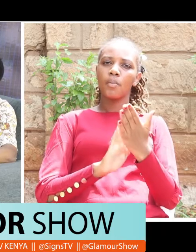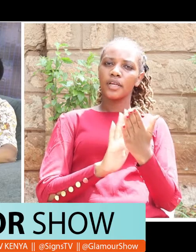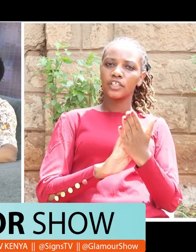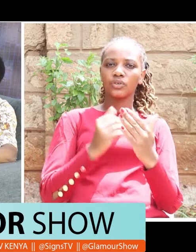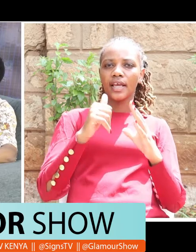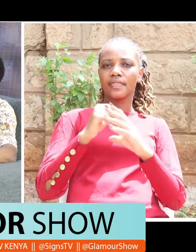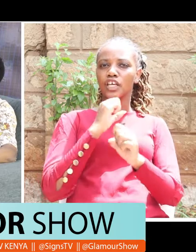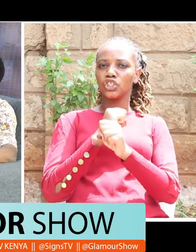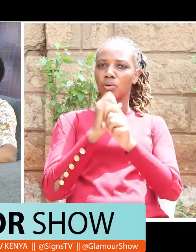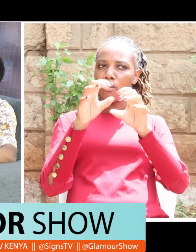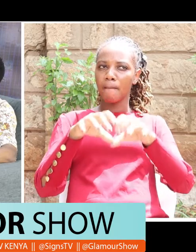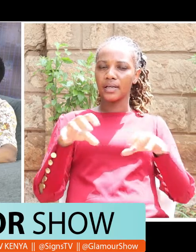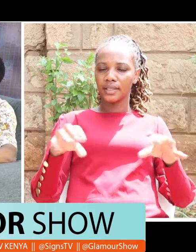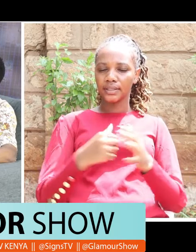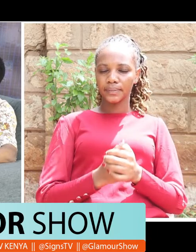to the job market.